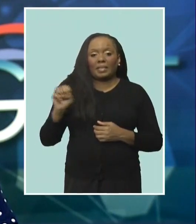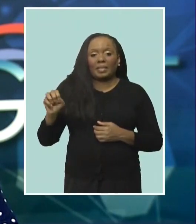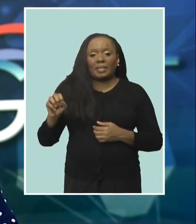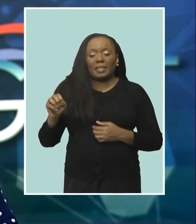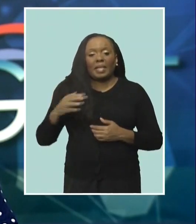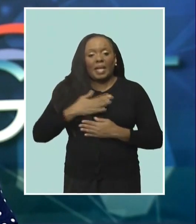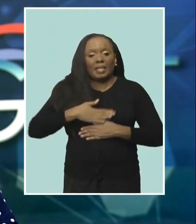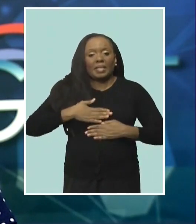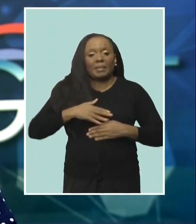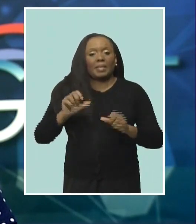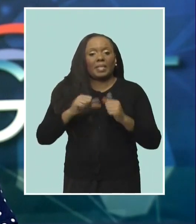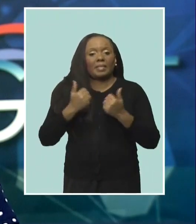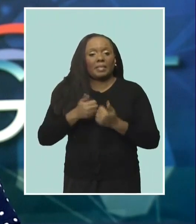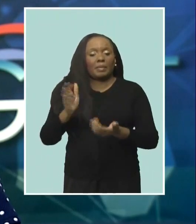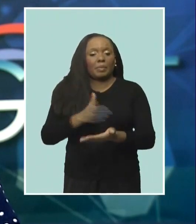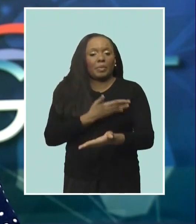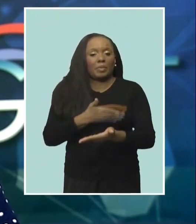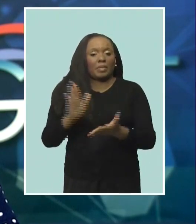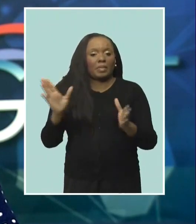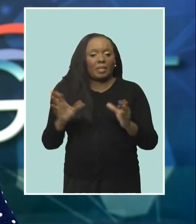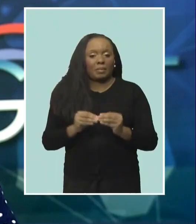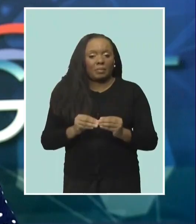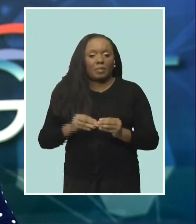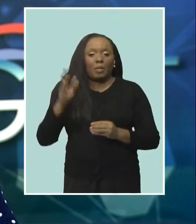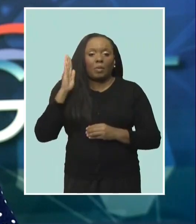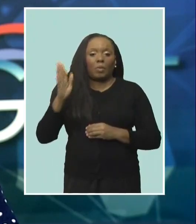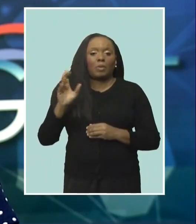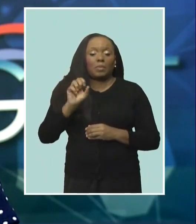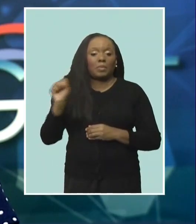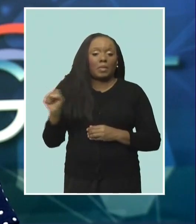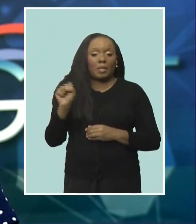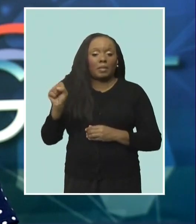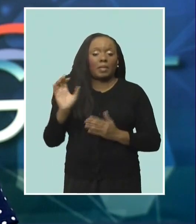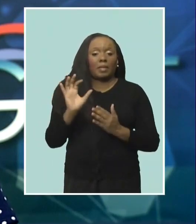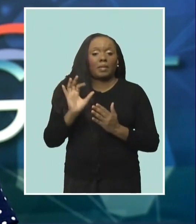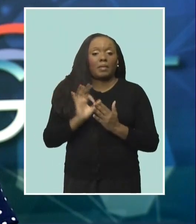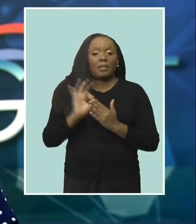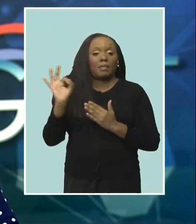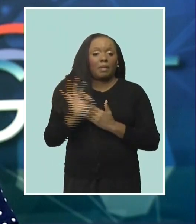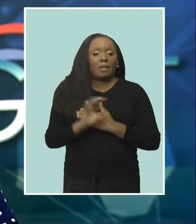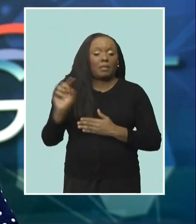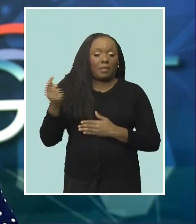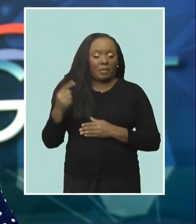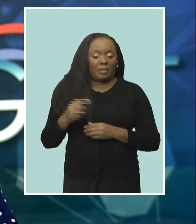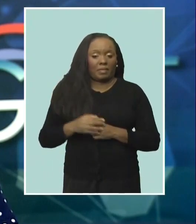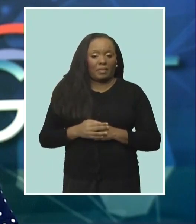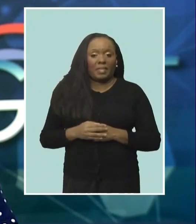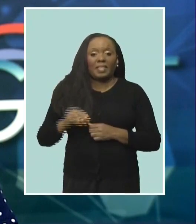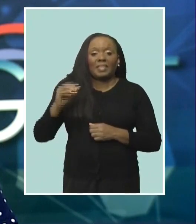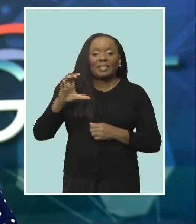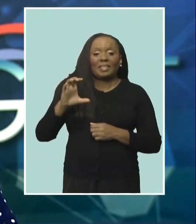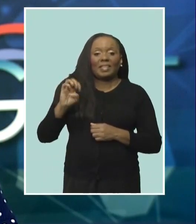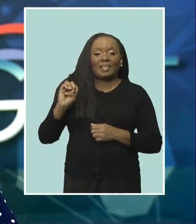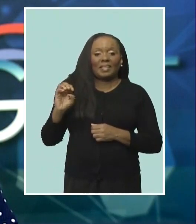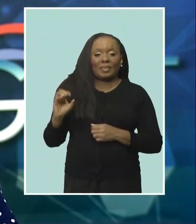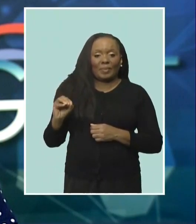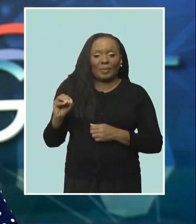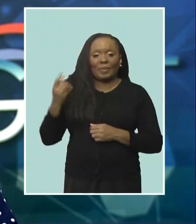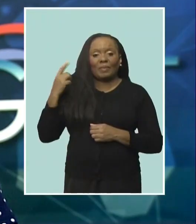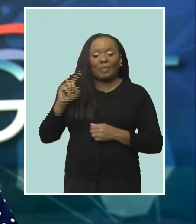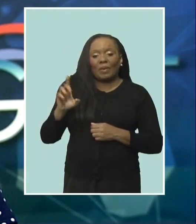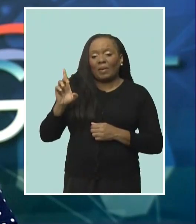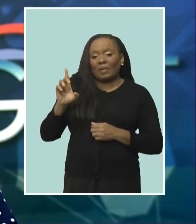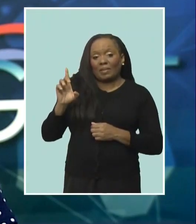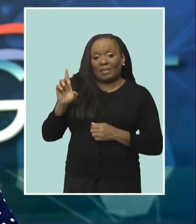St. Gabriel's School Auditorium on Saturday, February 1st. Chief Executive Officer of Destiny Entertainment Agency, Mike